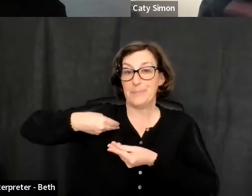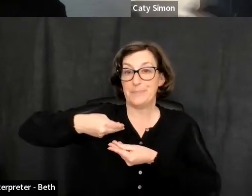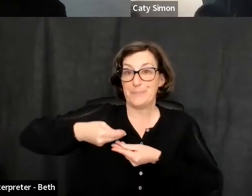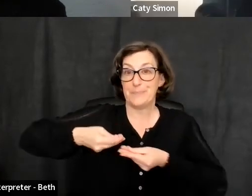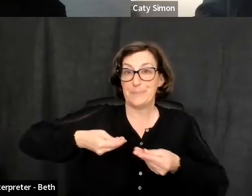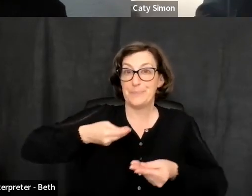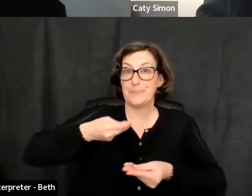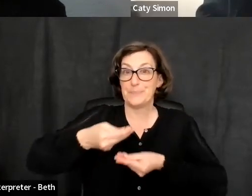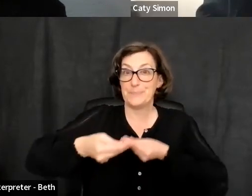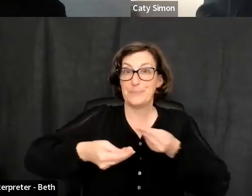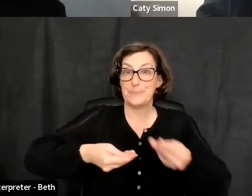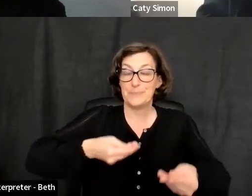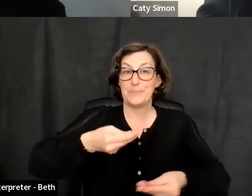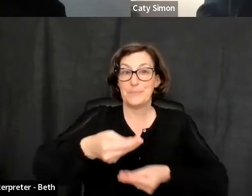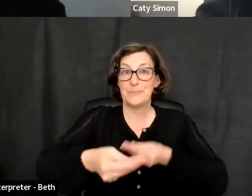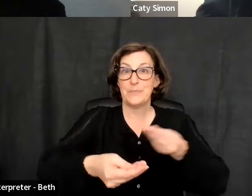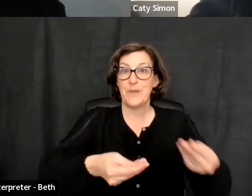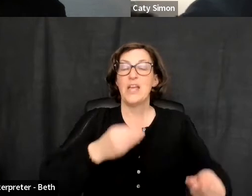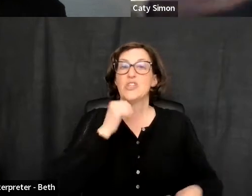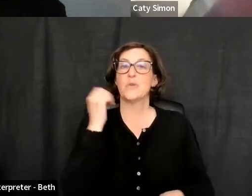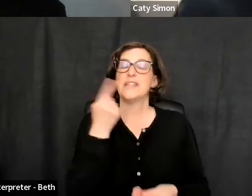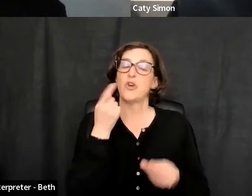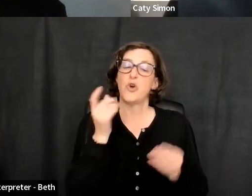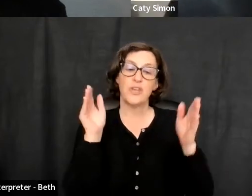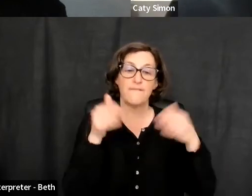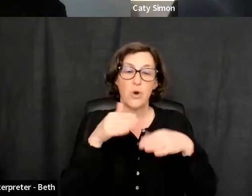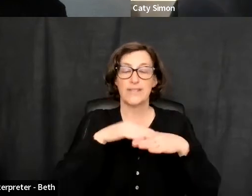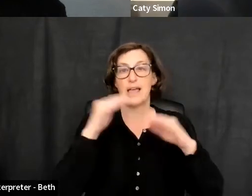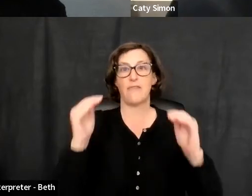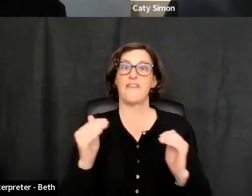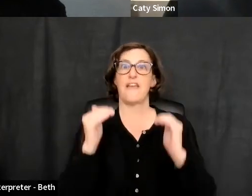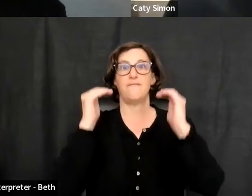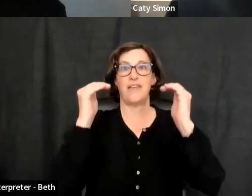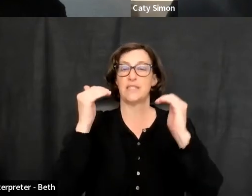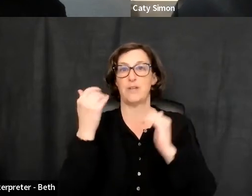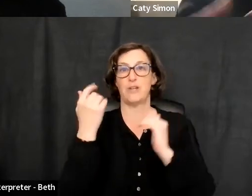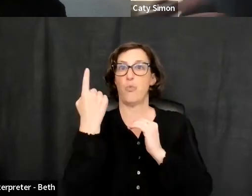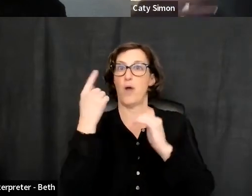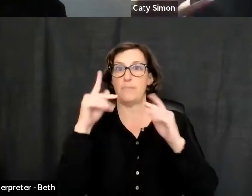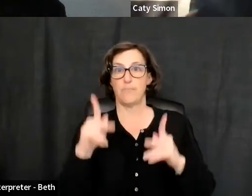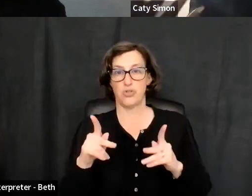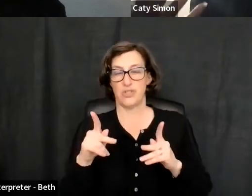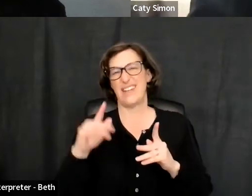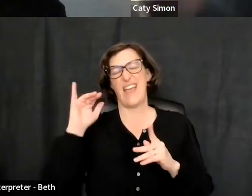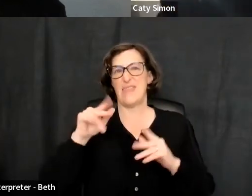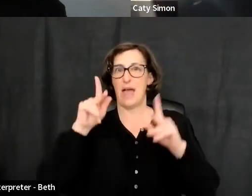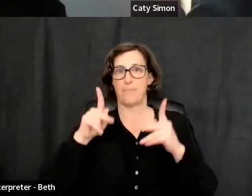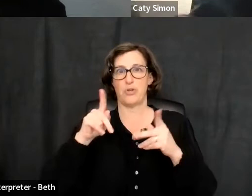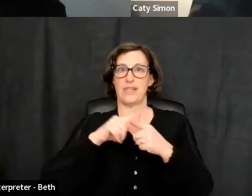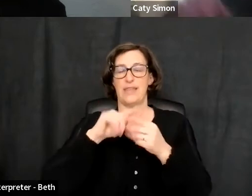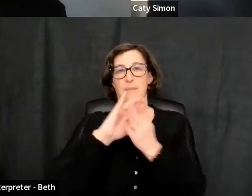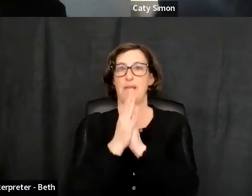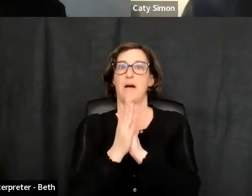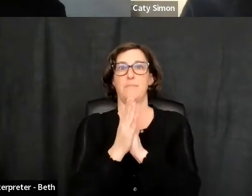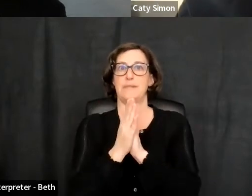be passed along. And so that it isn't just like a focus on the advancement of one person who then becomes like this